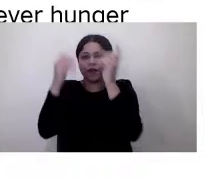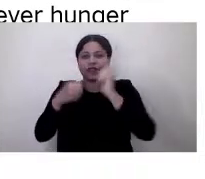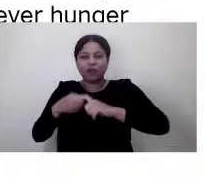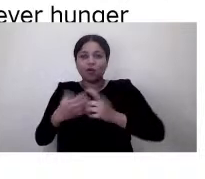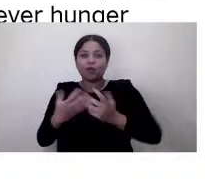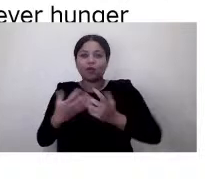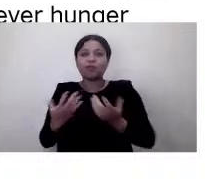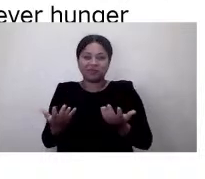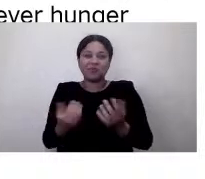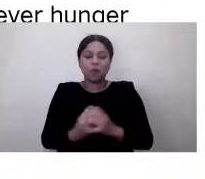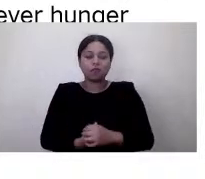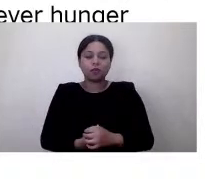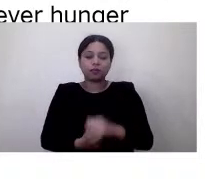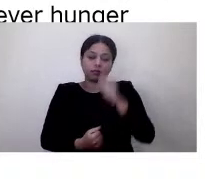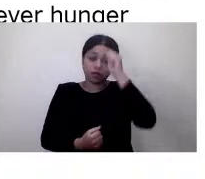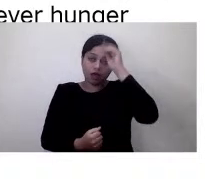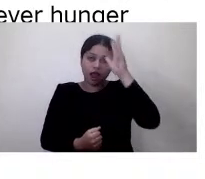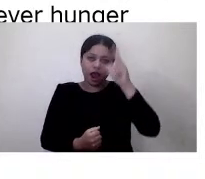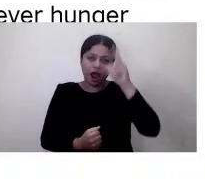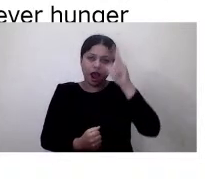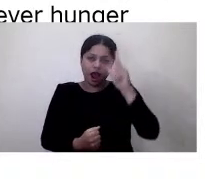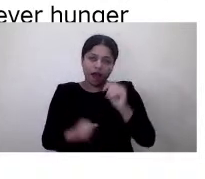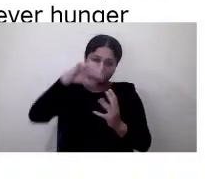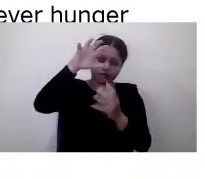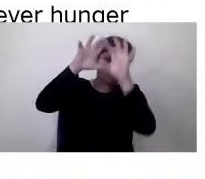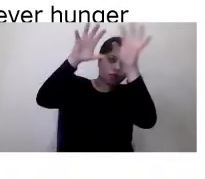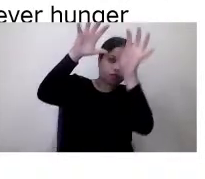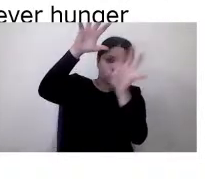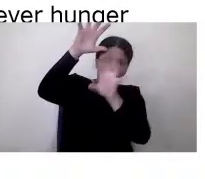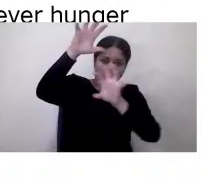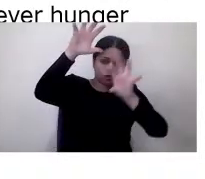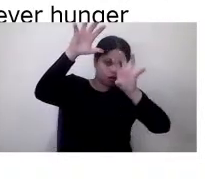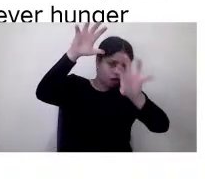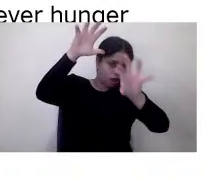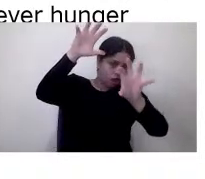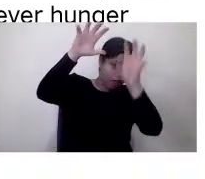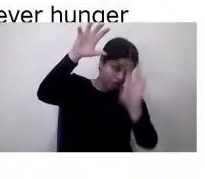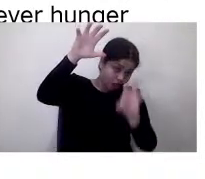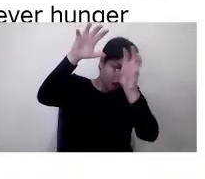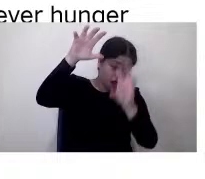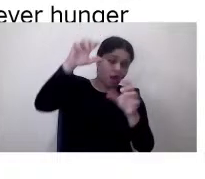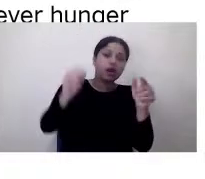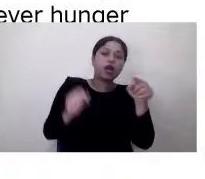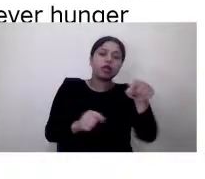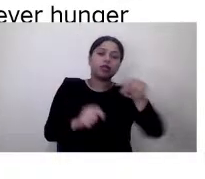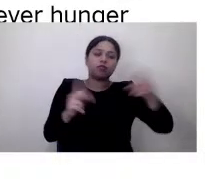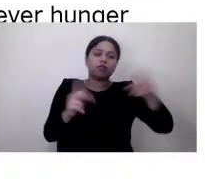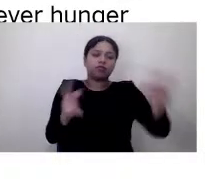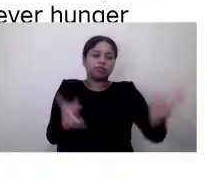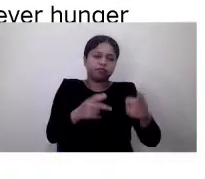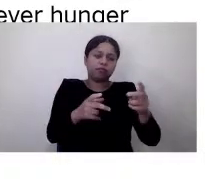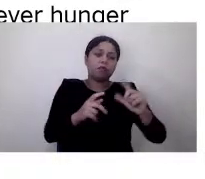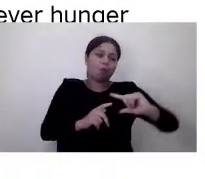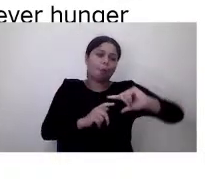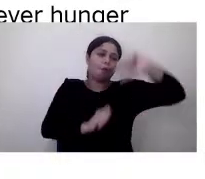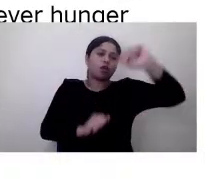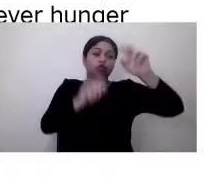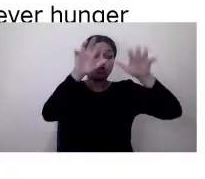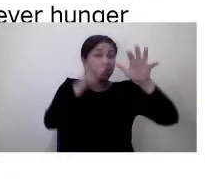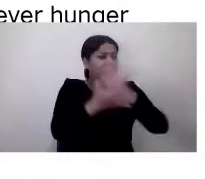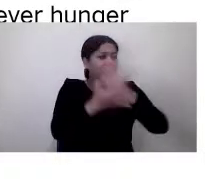5th season of failed rains, putting around 22 million people at risk of severe hunger.